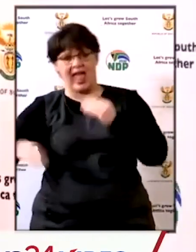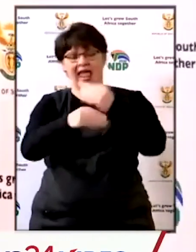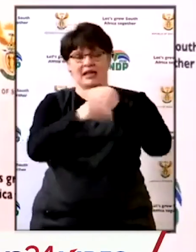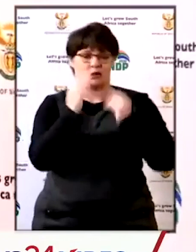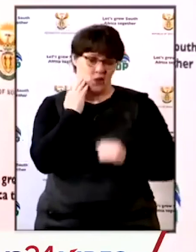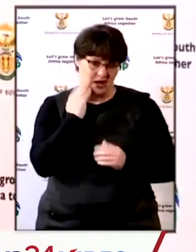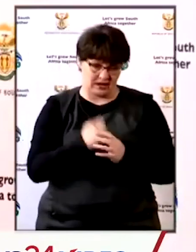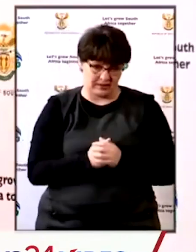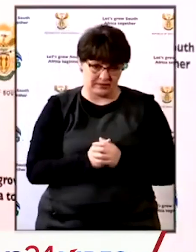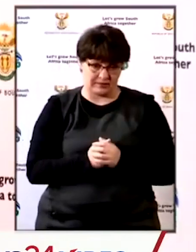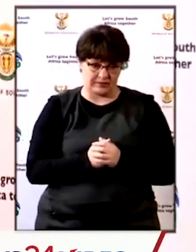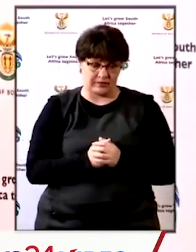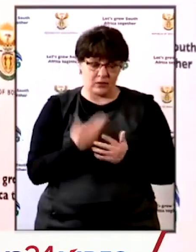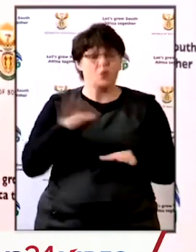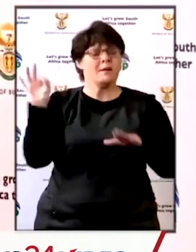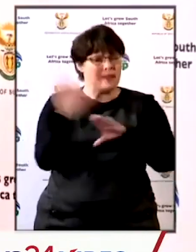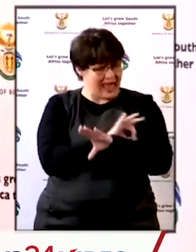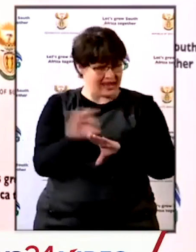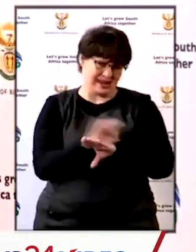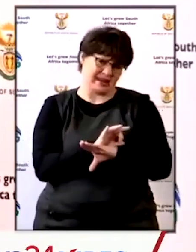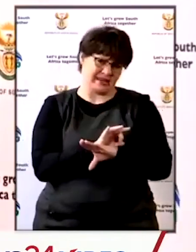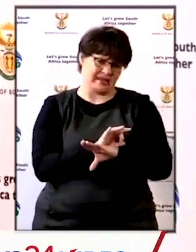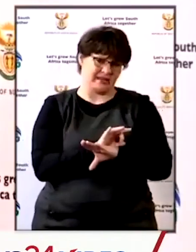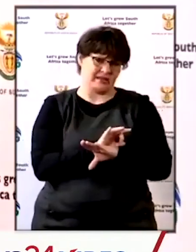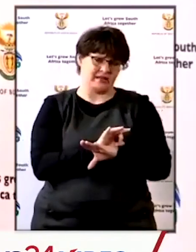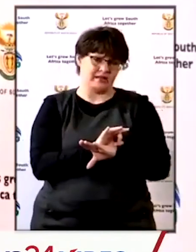planning, as much as we were